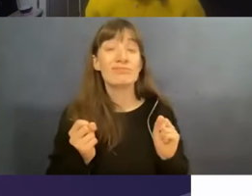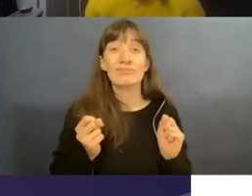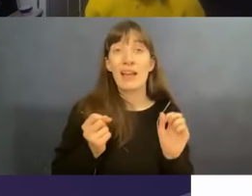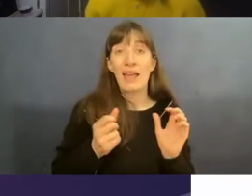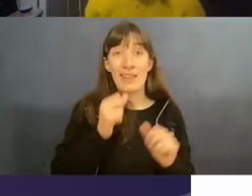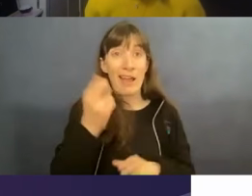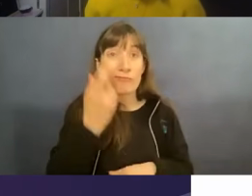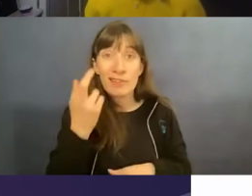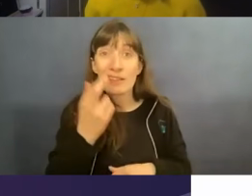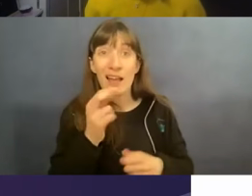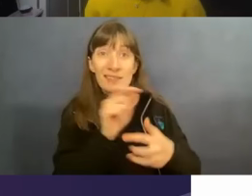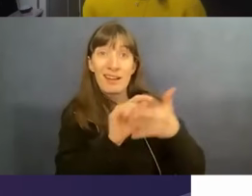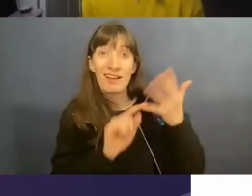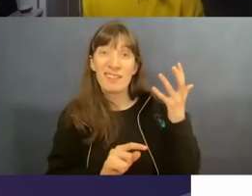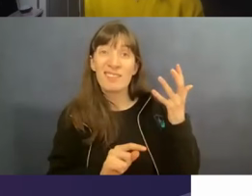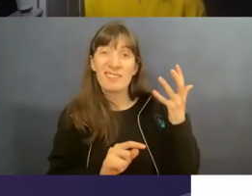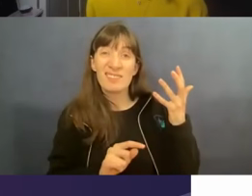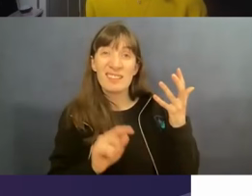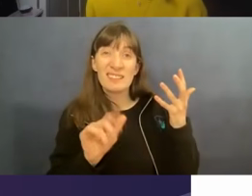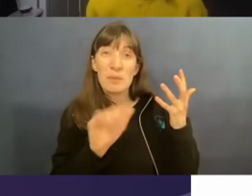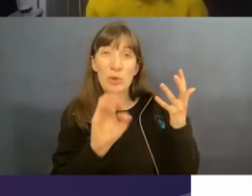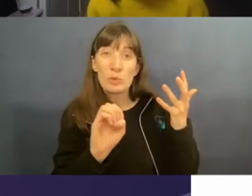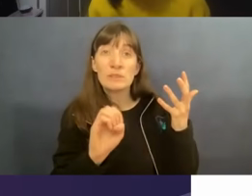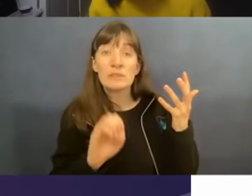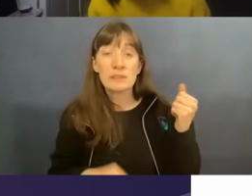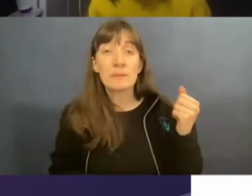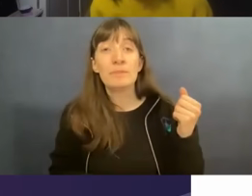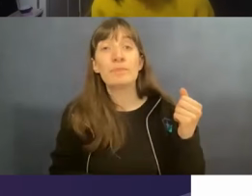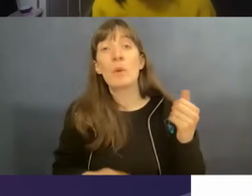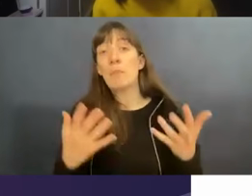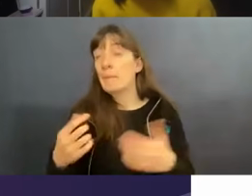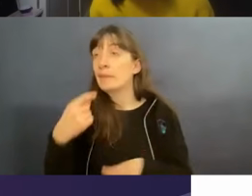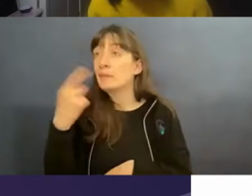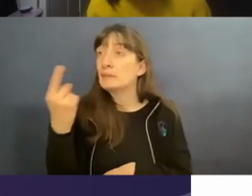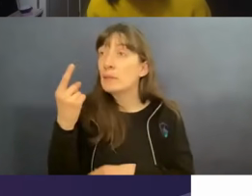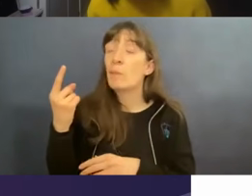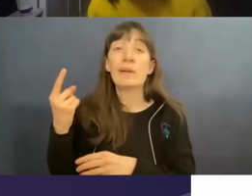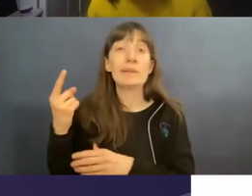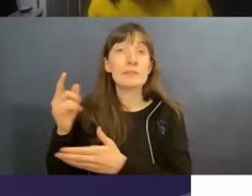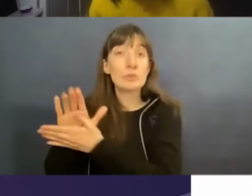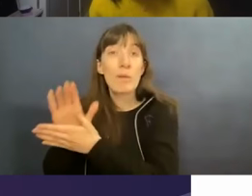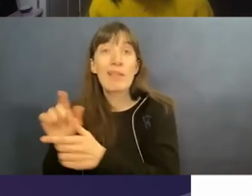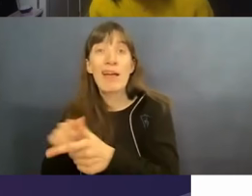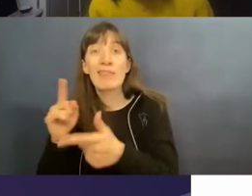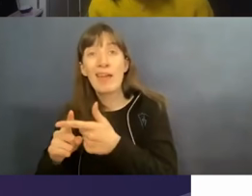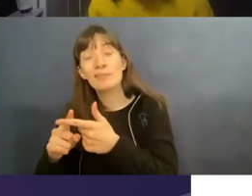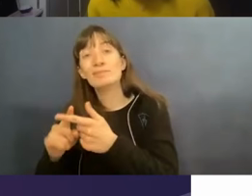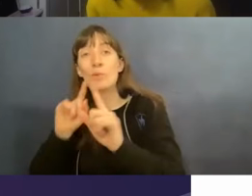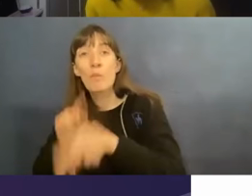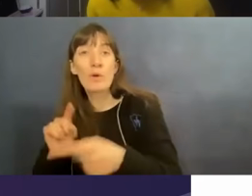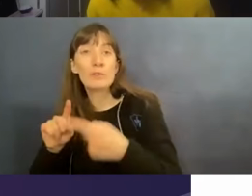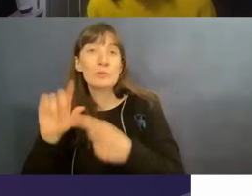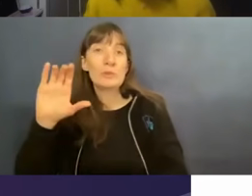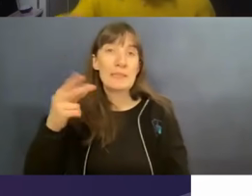realize, and that can be cases if they tell someone at school and then CPS is involved, and